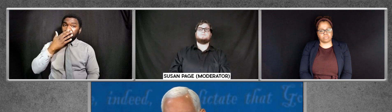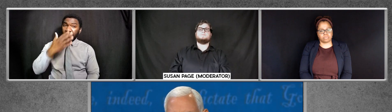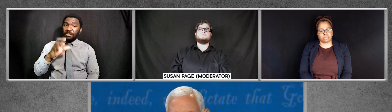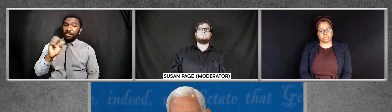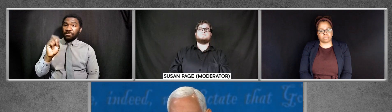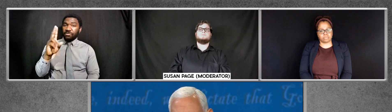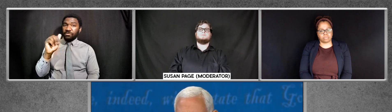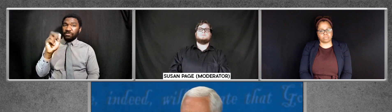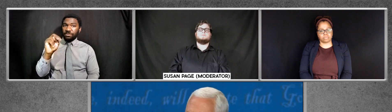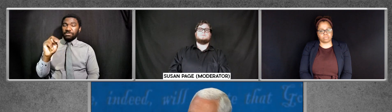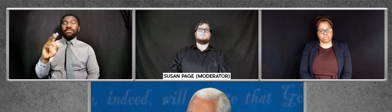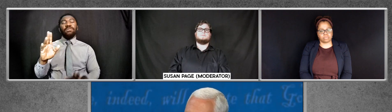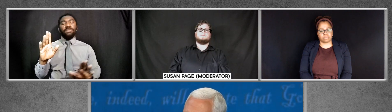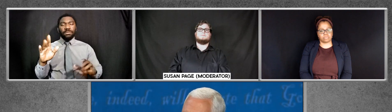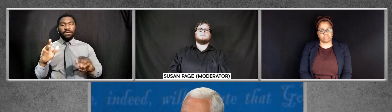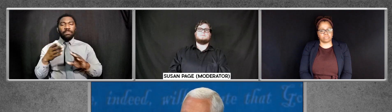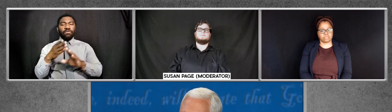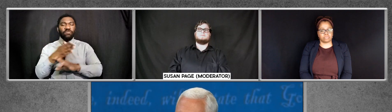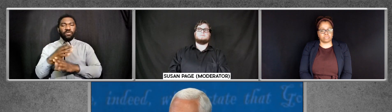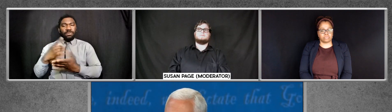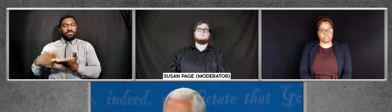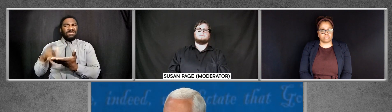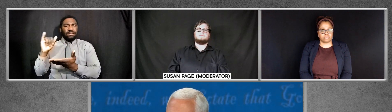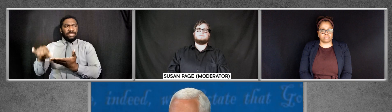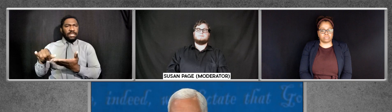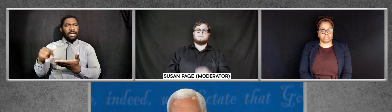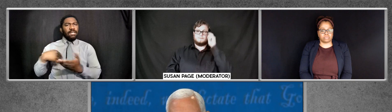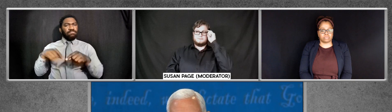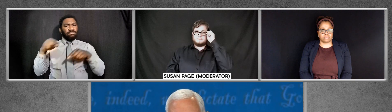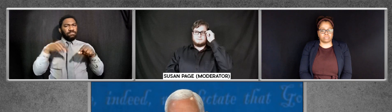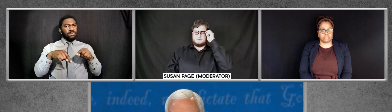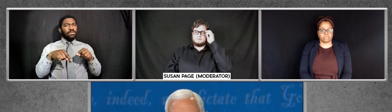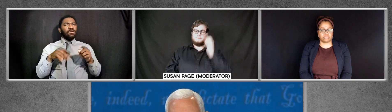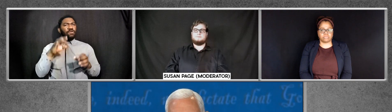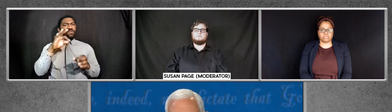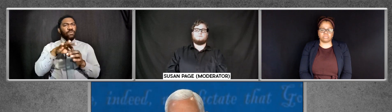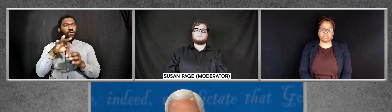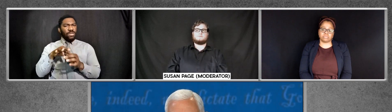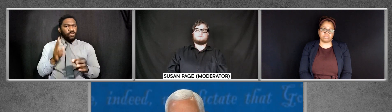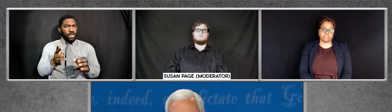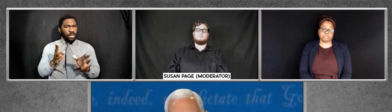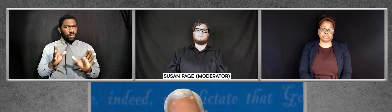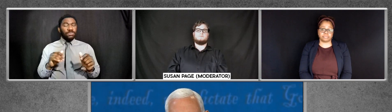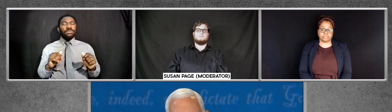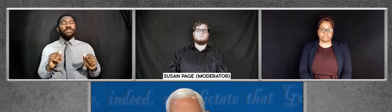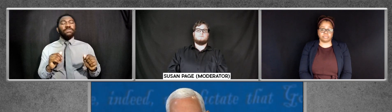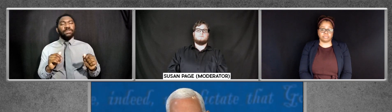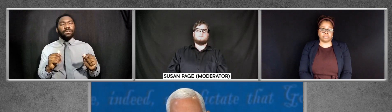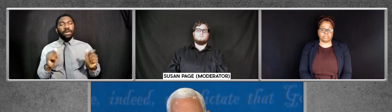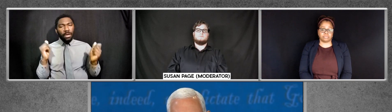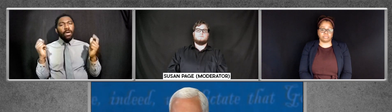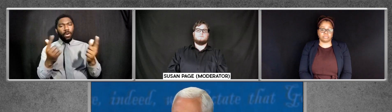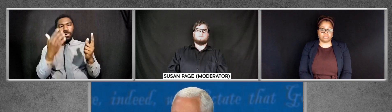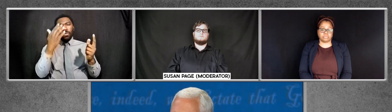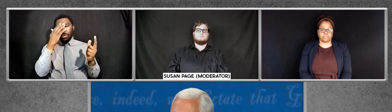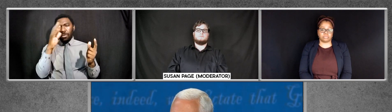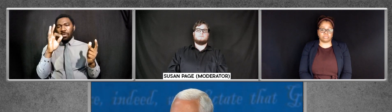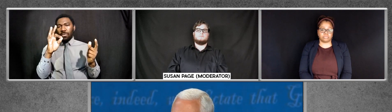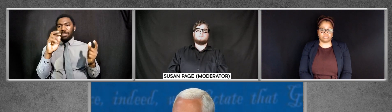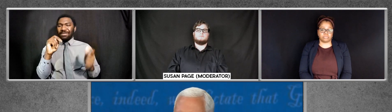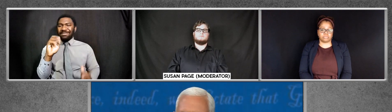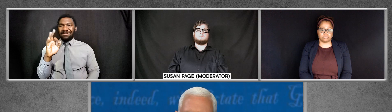Well, before I leave that, let me speak to voting records if I can. You know, everybody knows that NAFTA cost